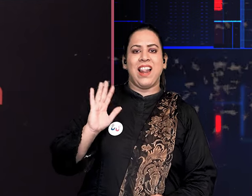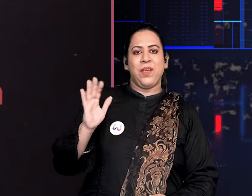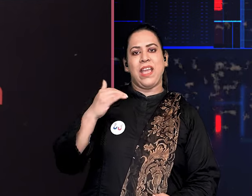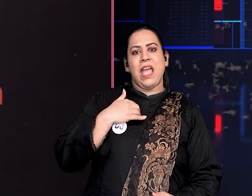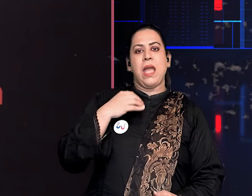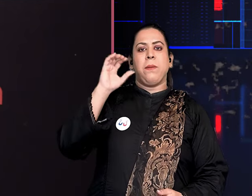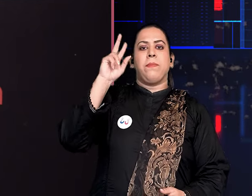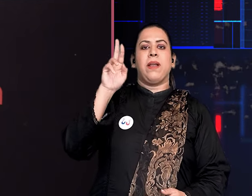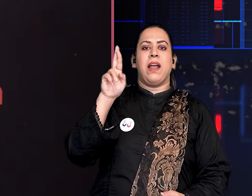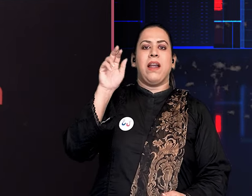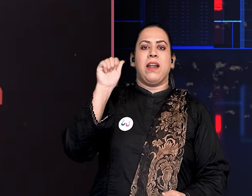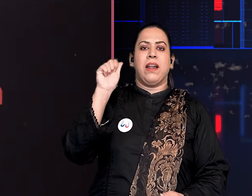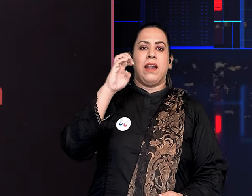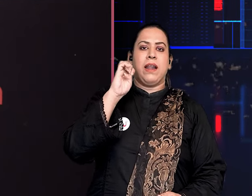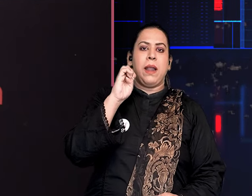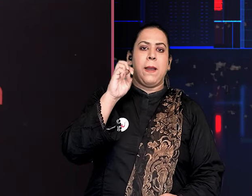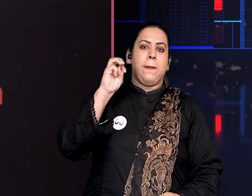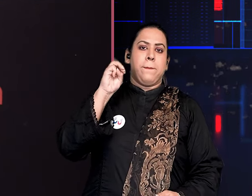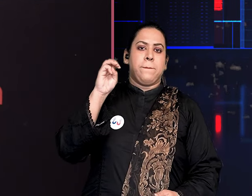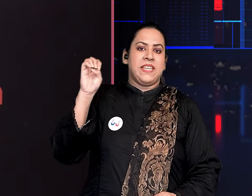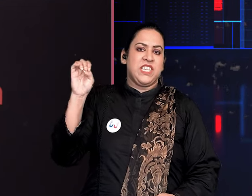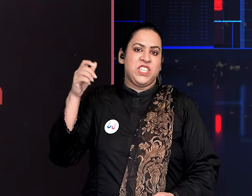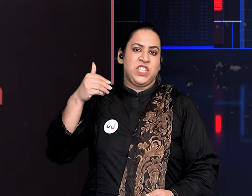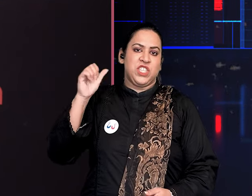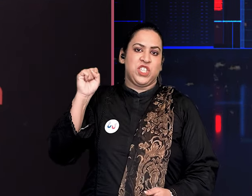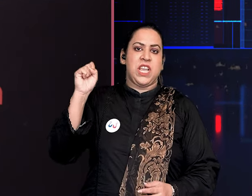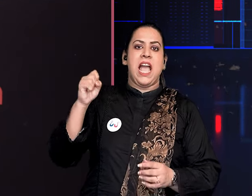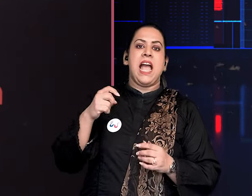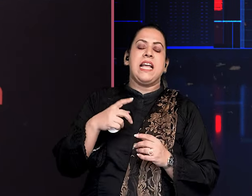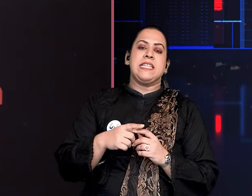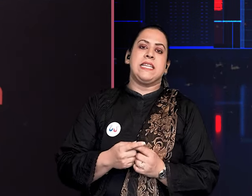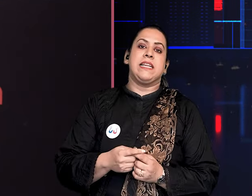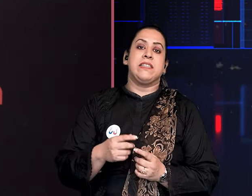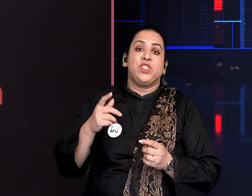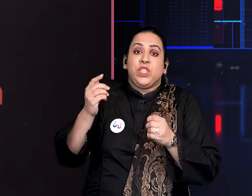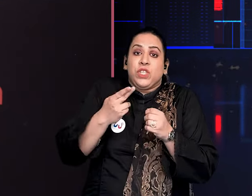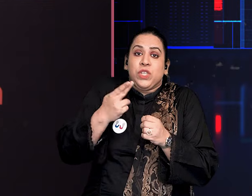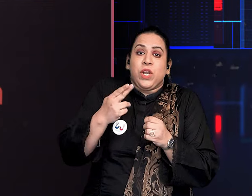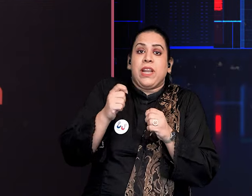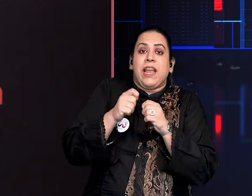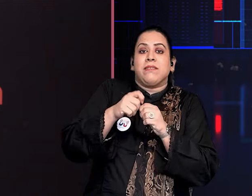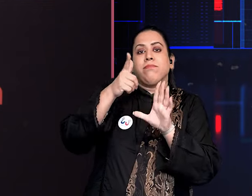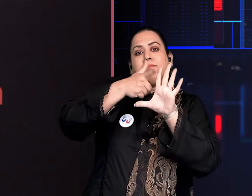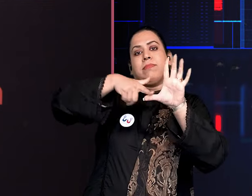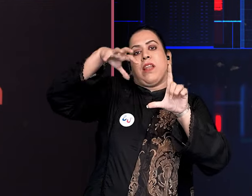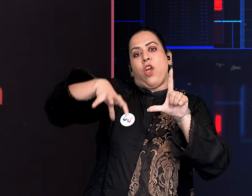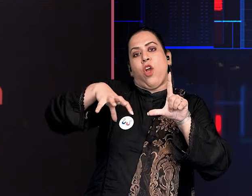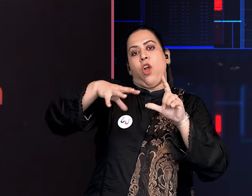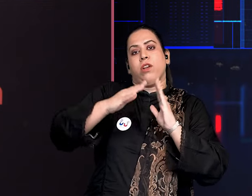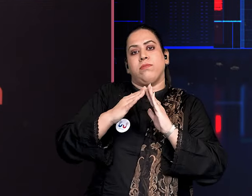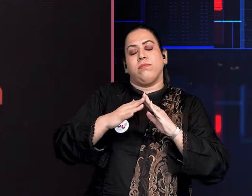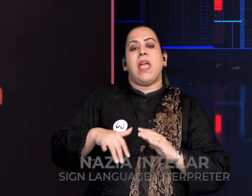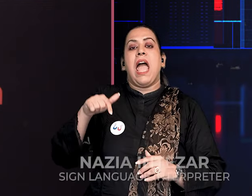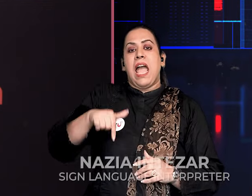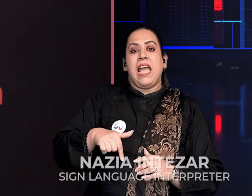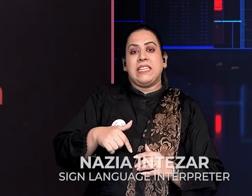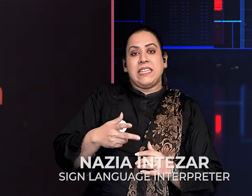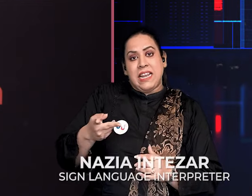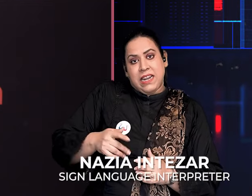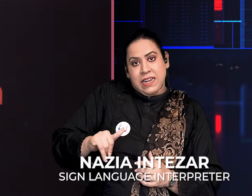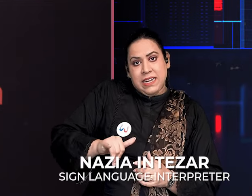Hello, I'm Rameesha Azeem. I am a curator and an artist based in Lahore. I just recently organized an